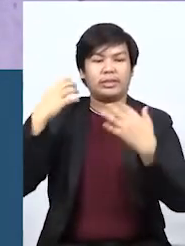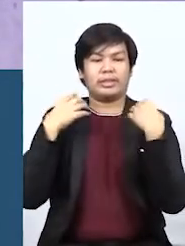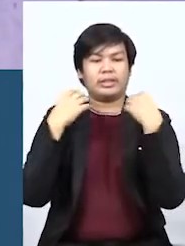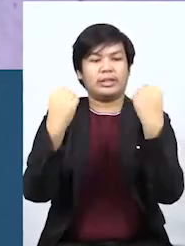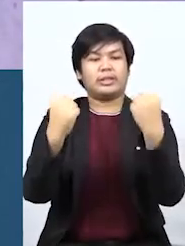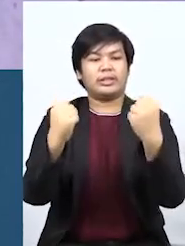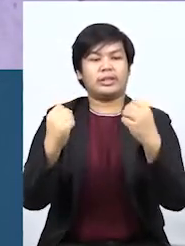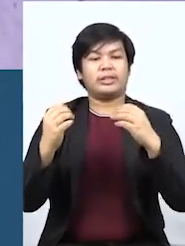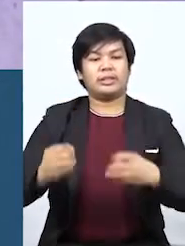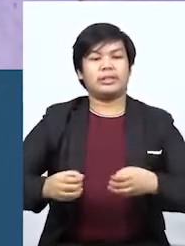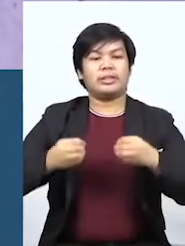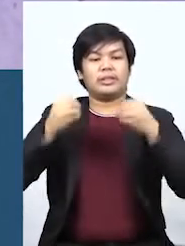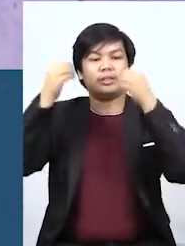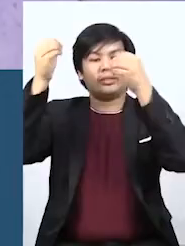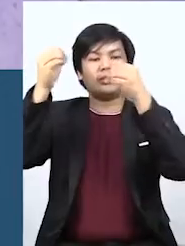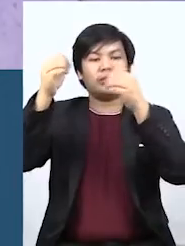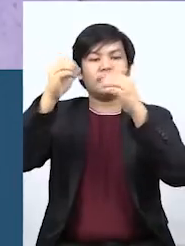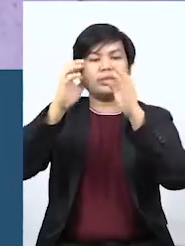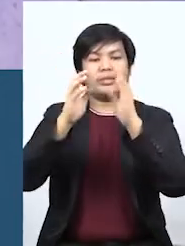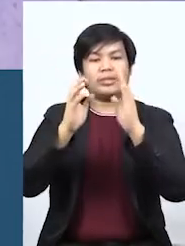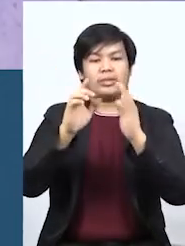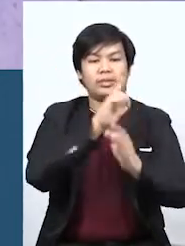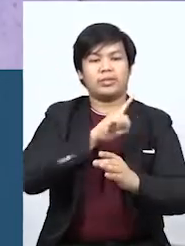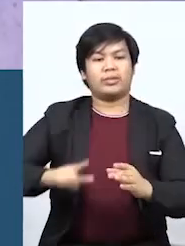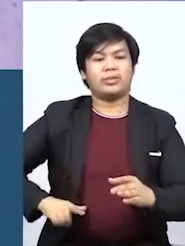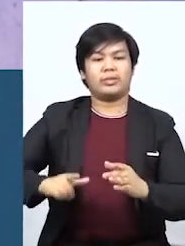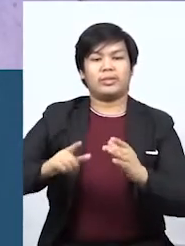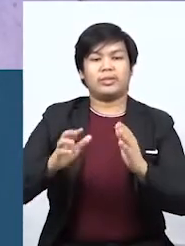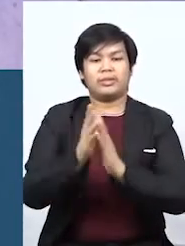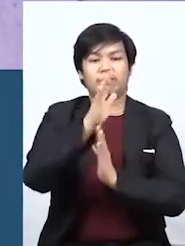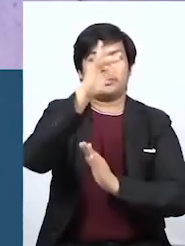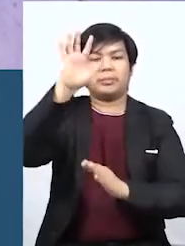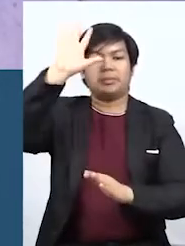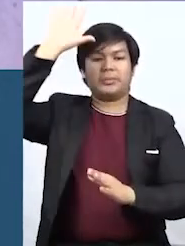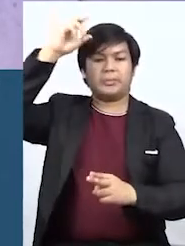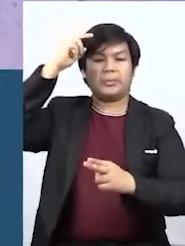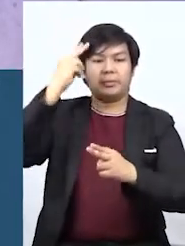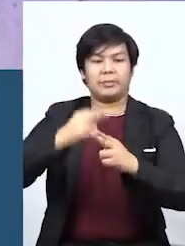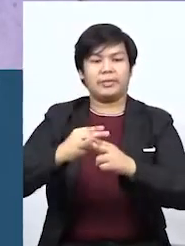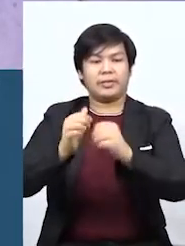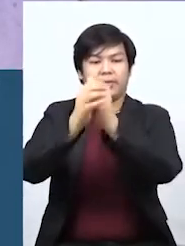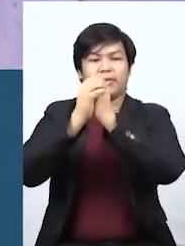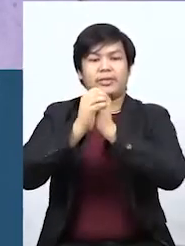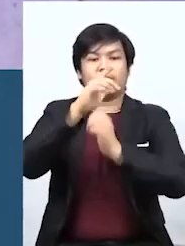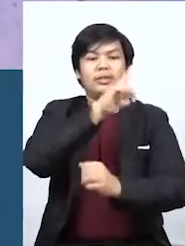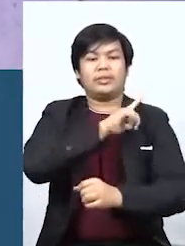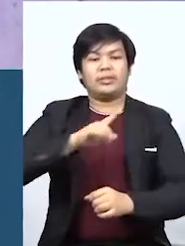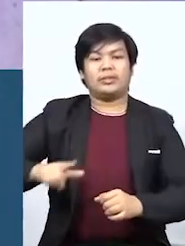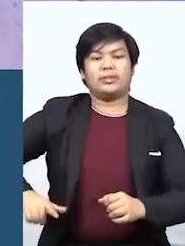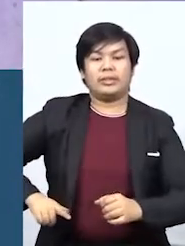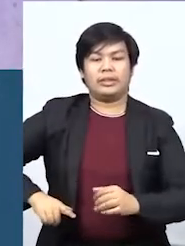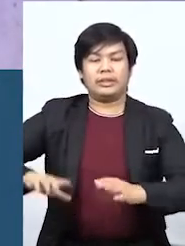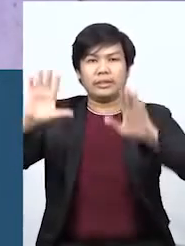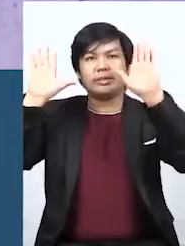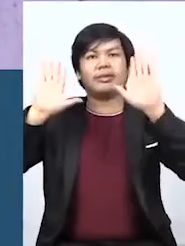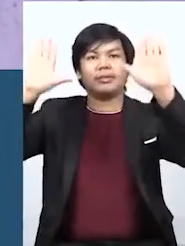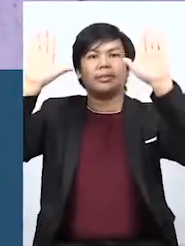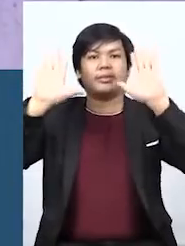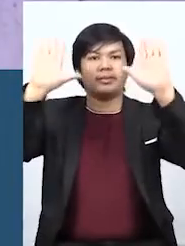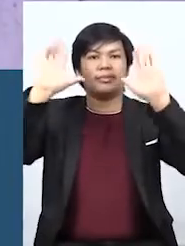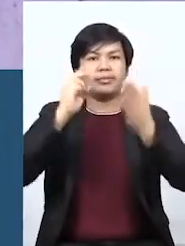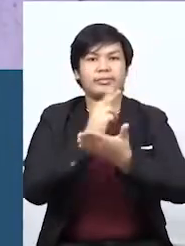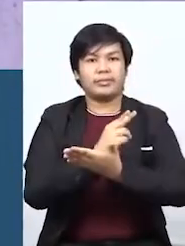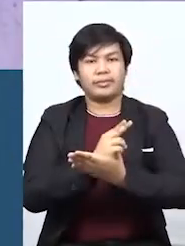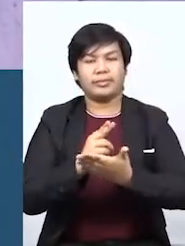ascribe to the Lord the glory do His name Worship the Lord in the